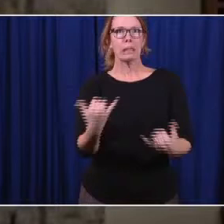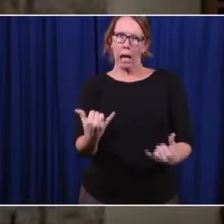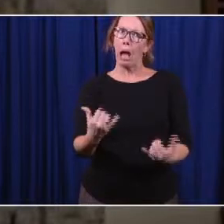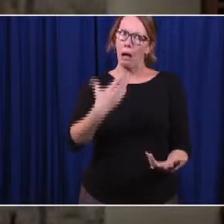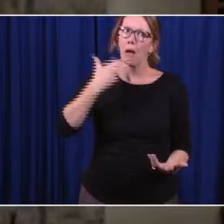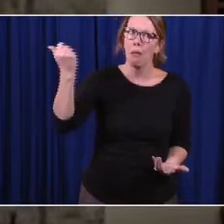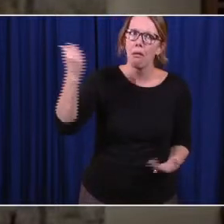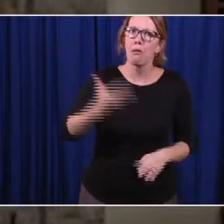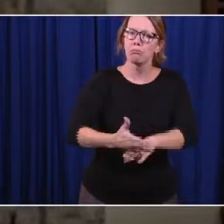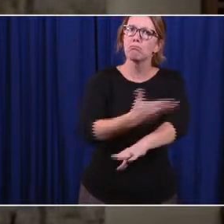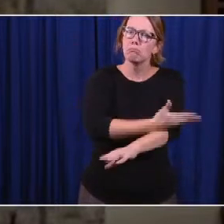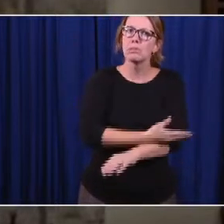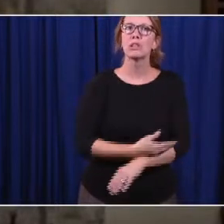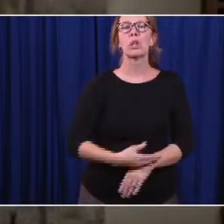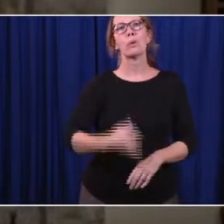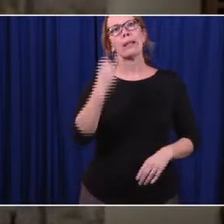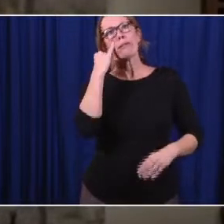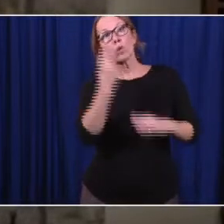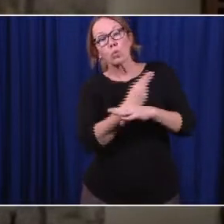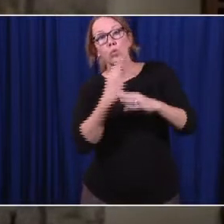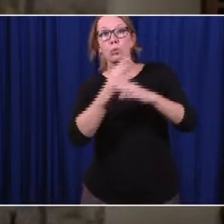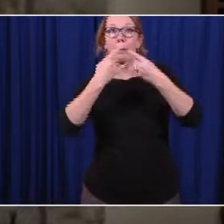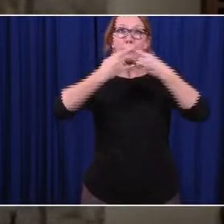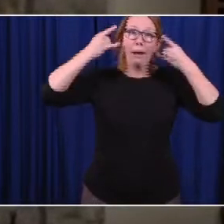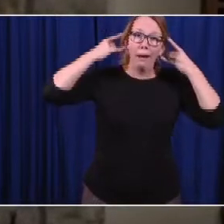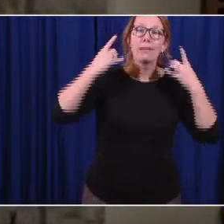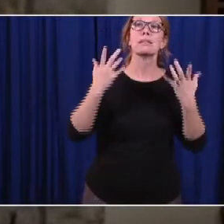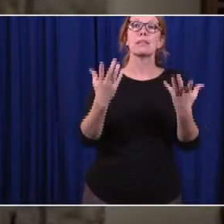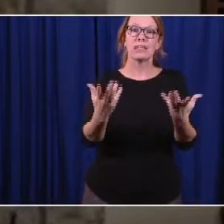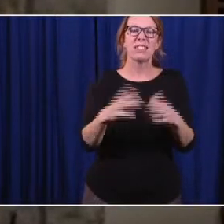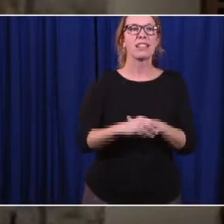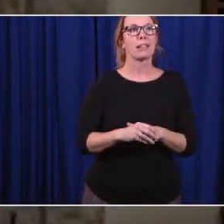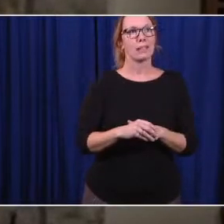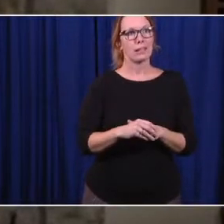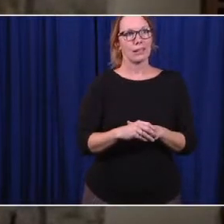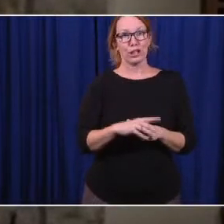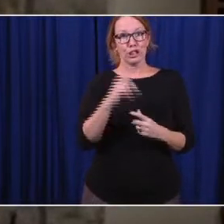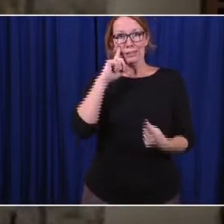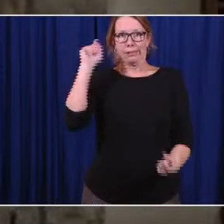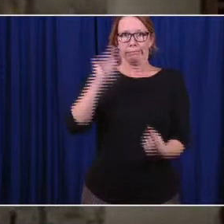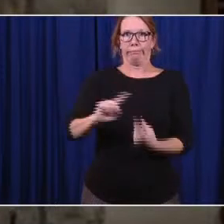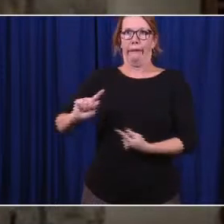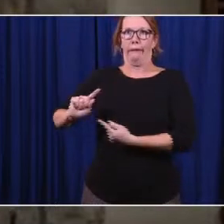people are wearing masks, the additional thing is just to lower the contacts.